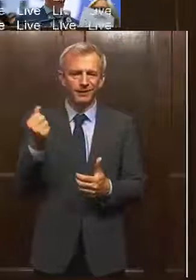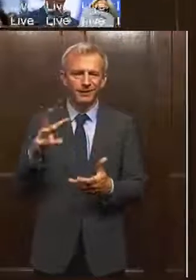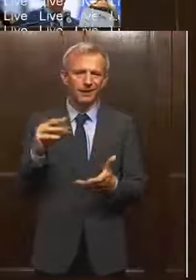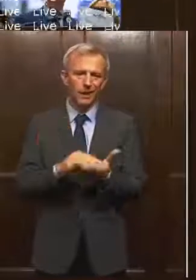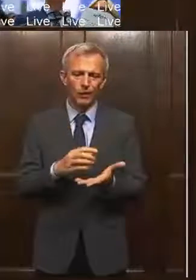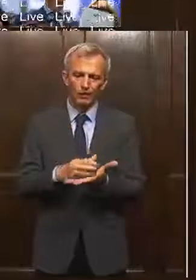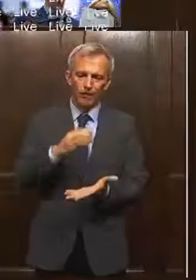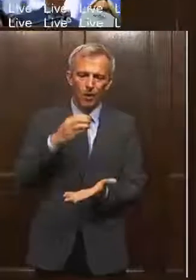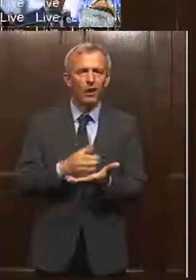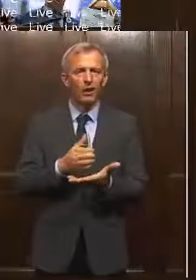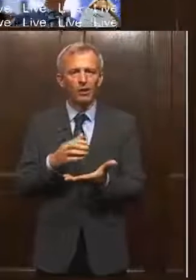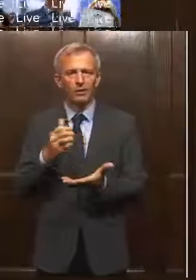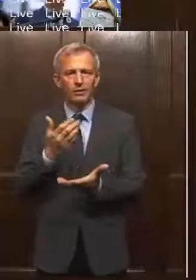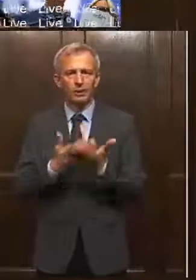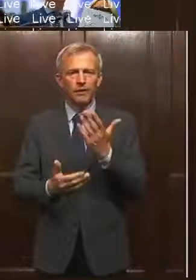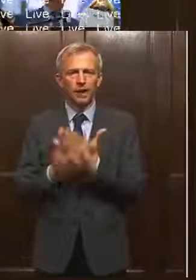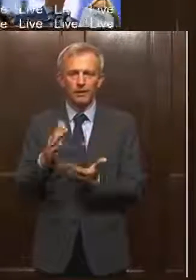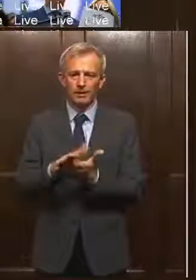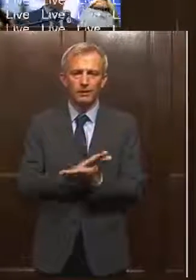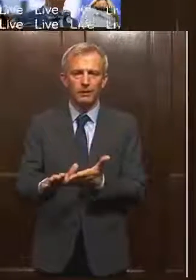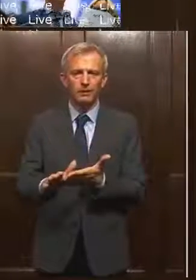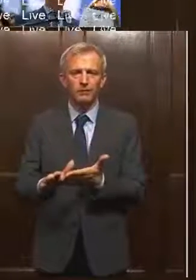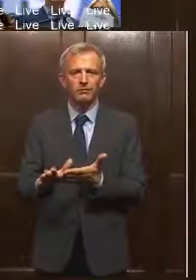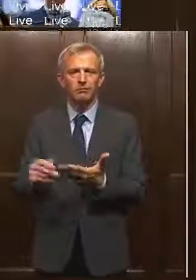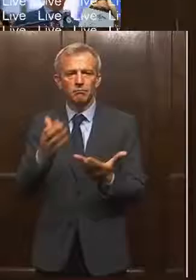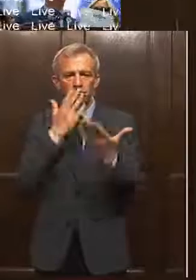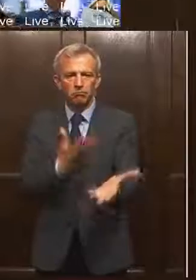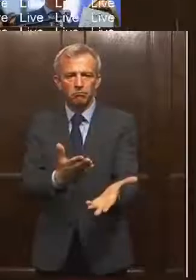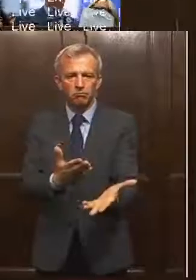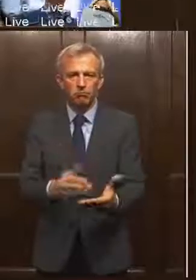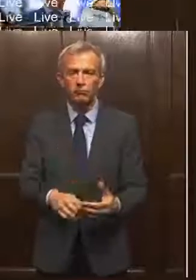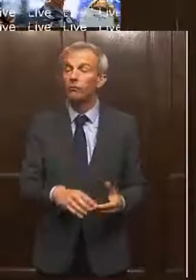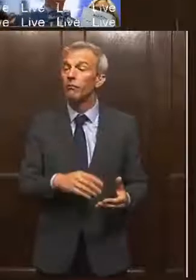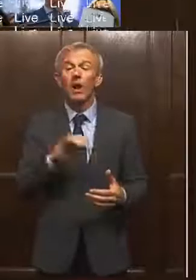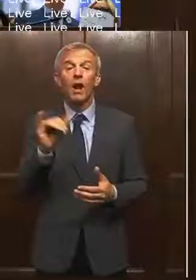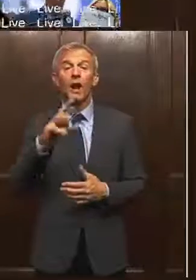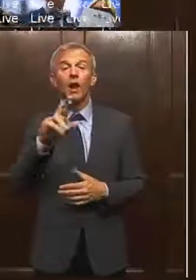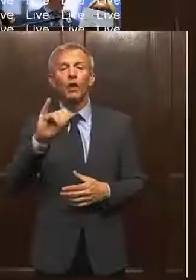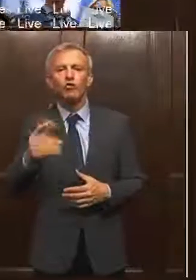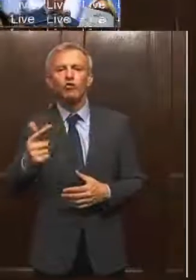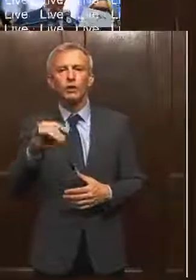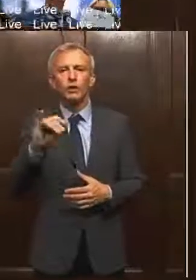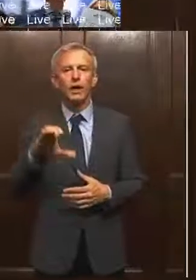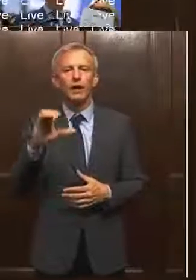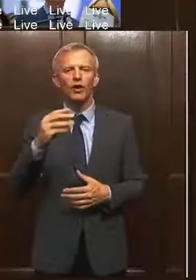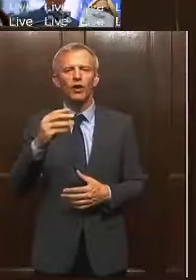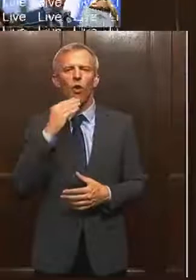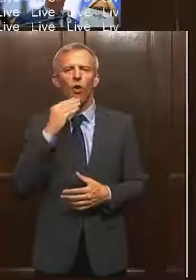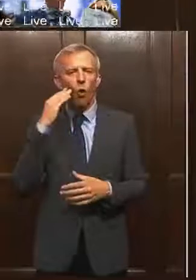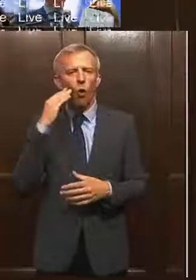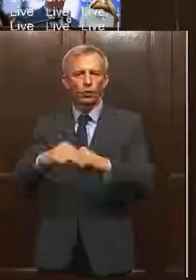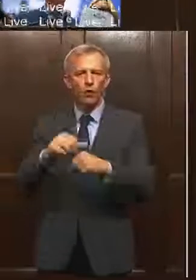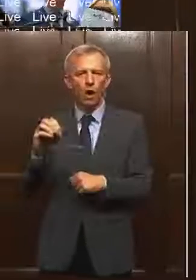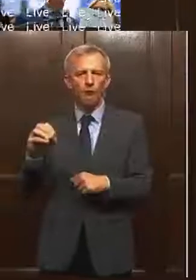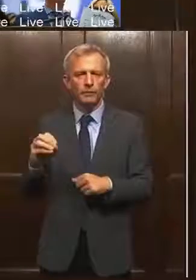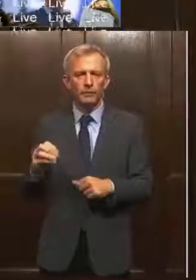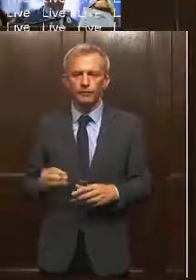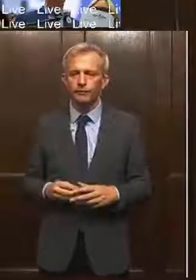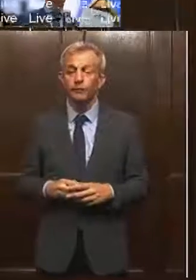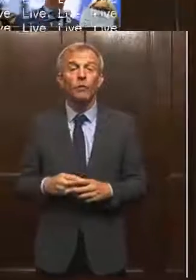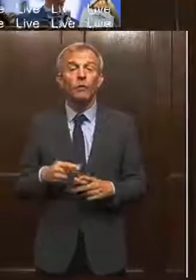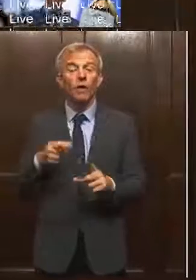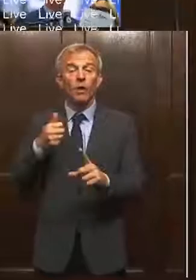protect city employees. Thank you. Like Ring, Inc., who's the home security company that so many of us are familiar with,